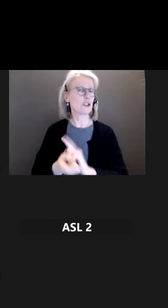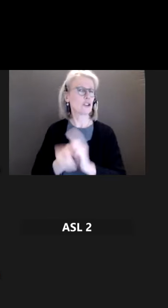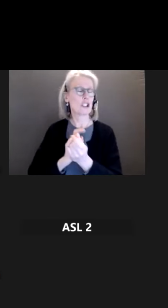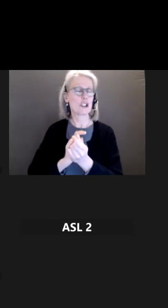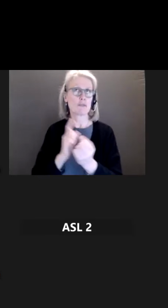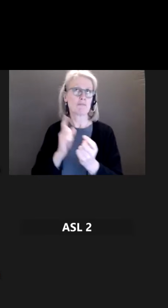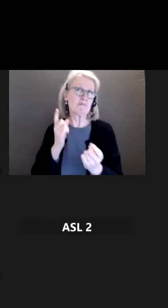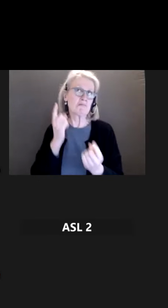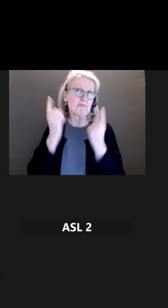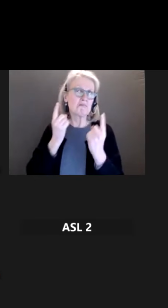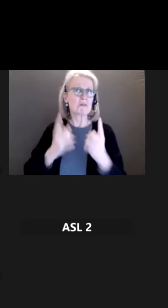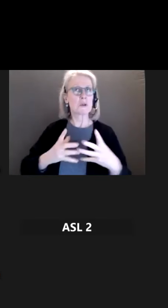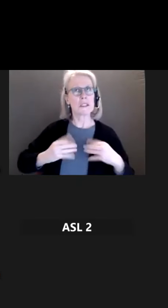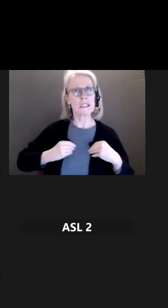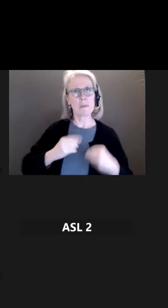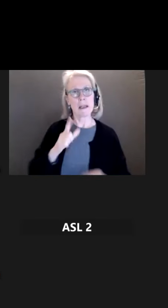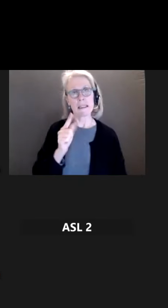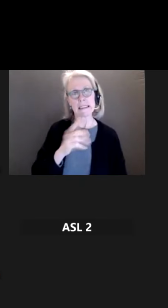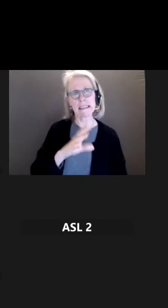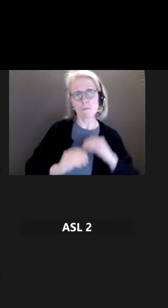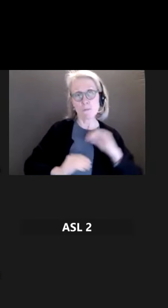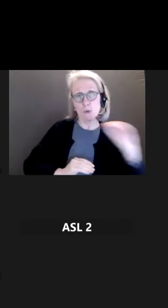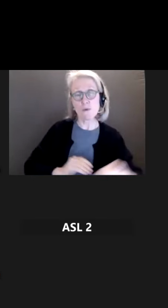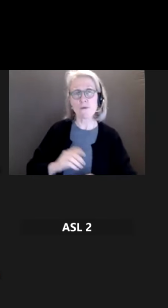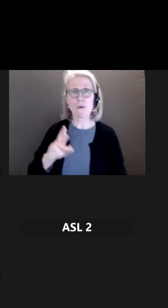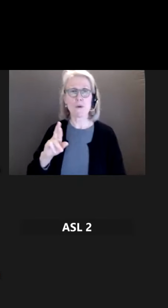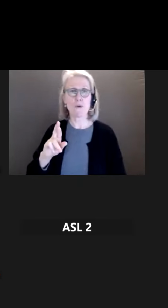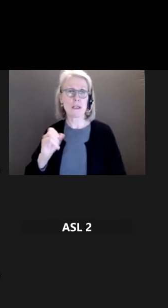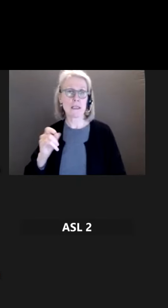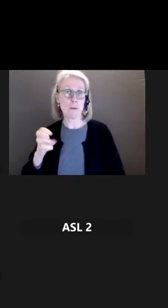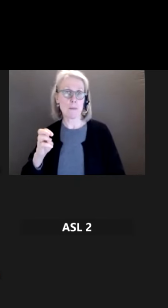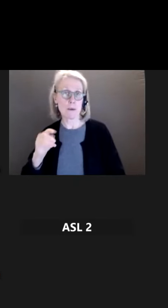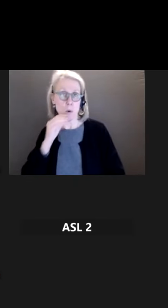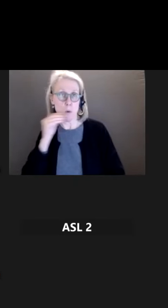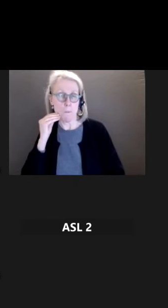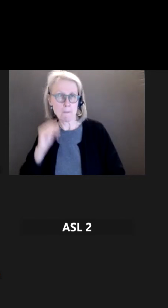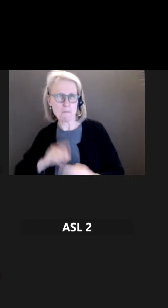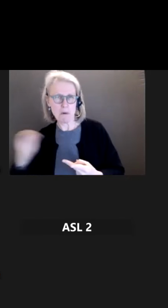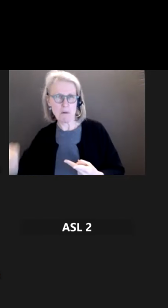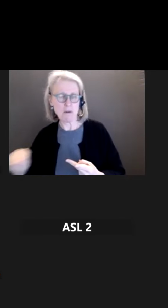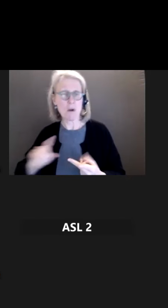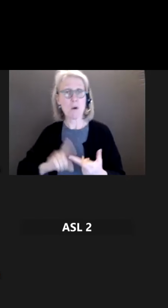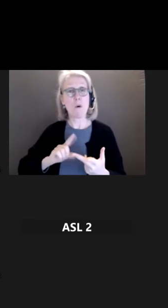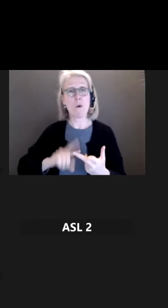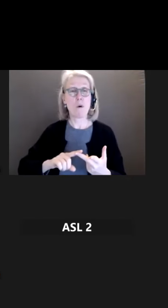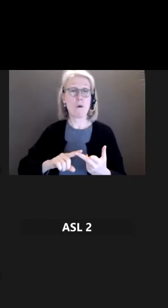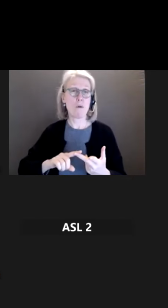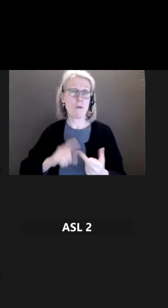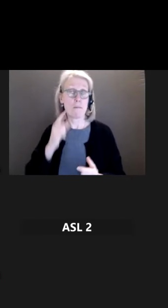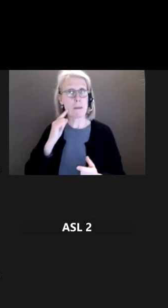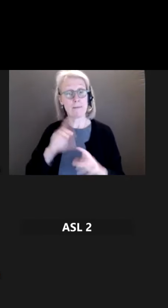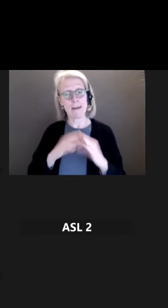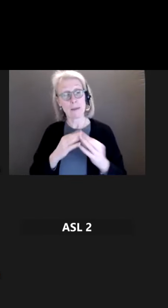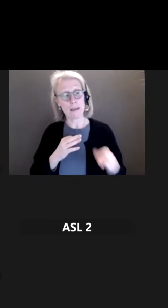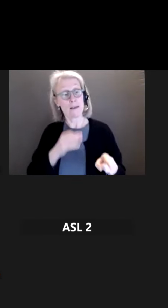would go live in a long-term care or retirement home, or whether they would arrange to have a loved one live there. The